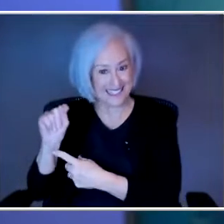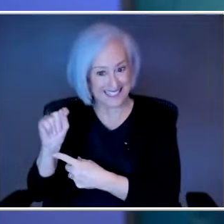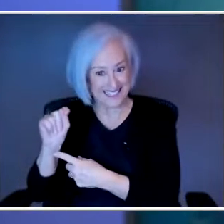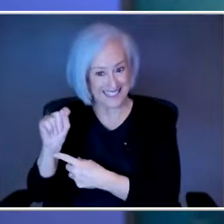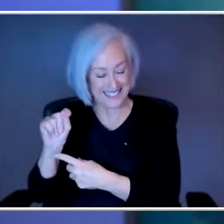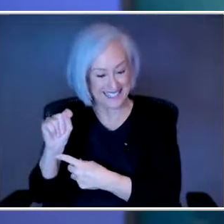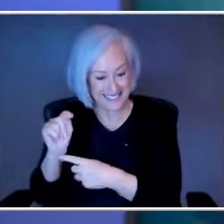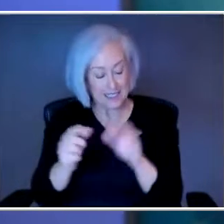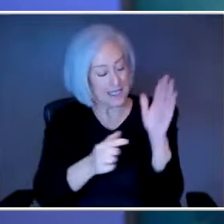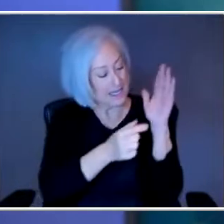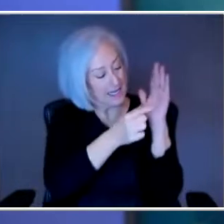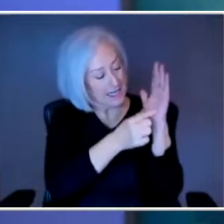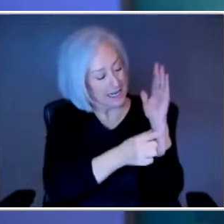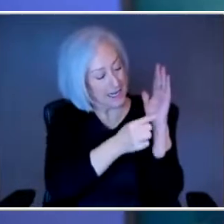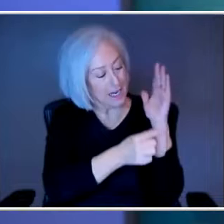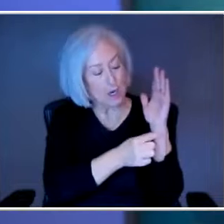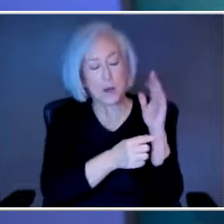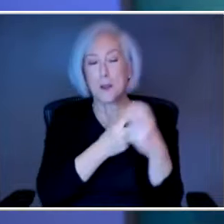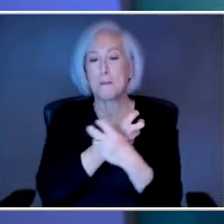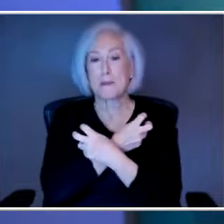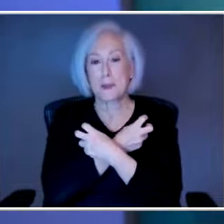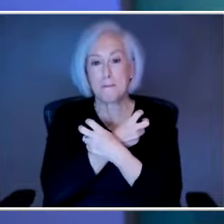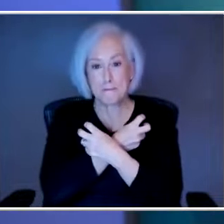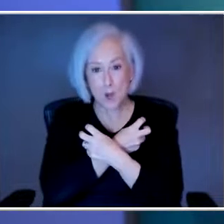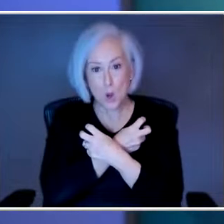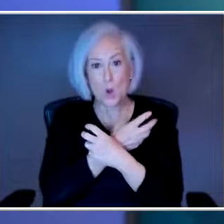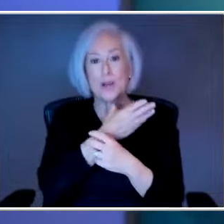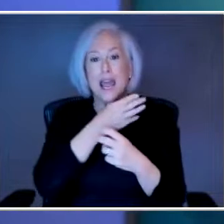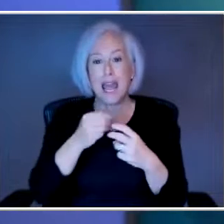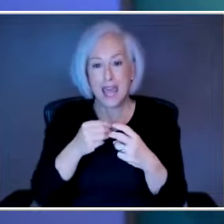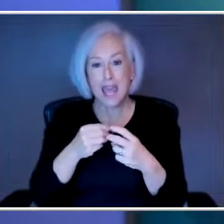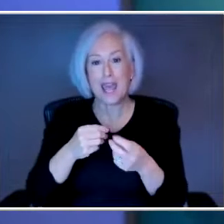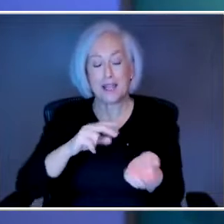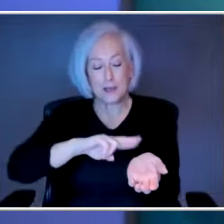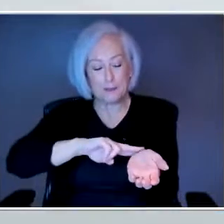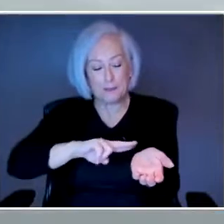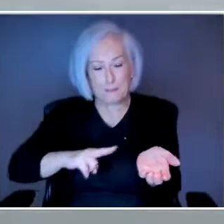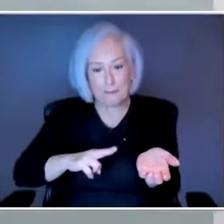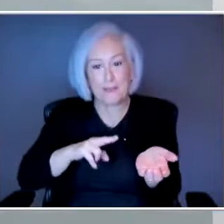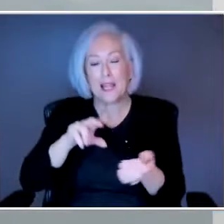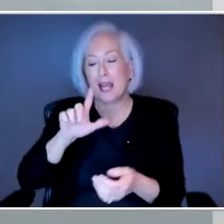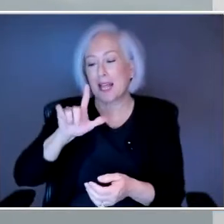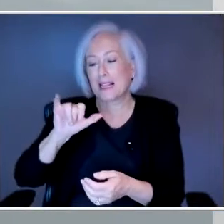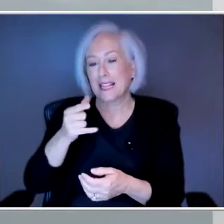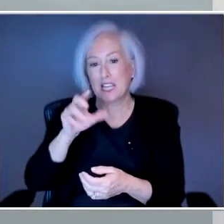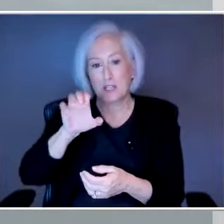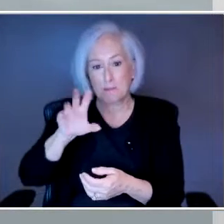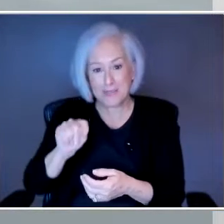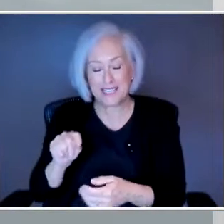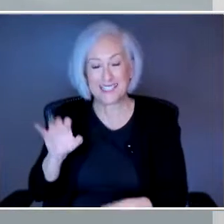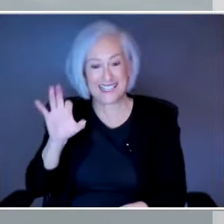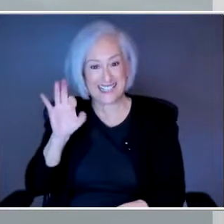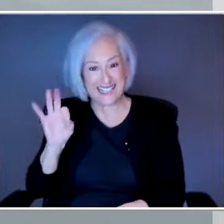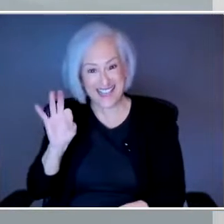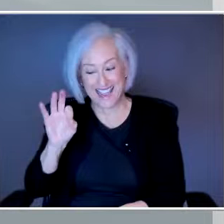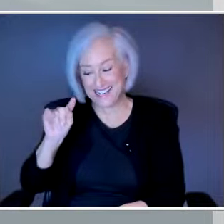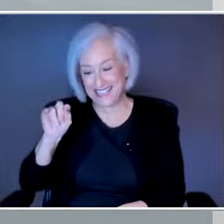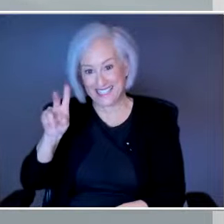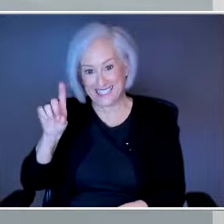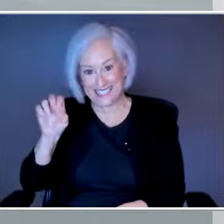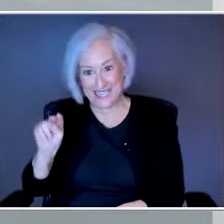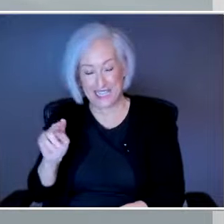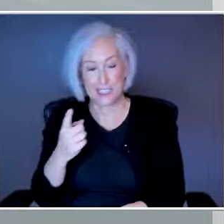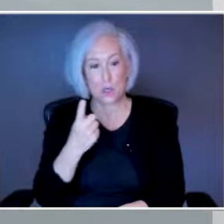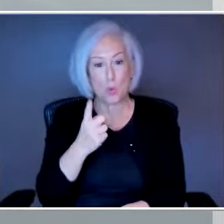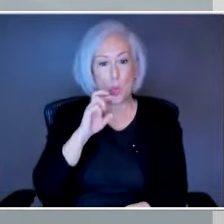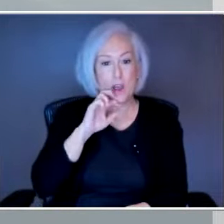the bones that make up the wrist itself and then a ligament on top of them. We have 9 tendons and 1 nerve that run through there. All mammals have this